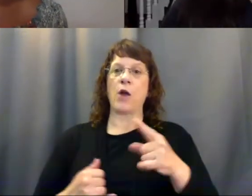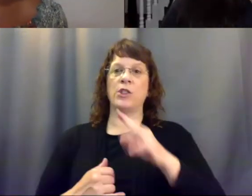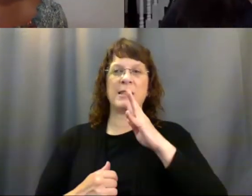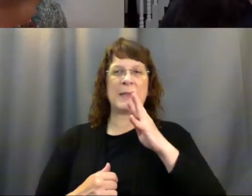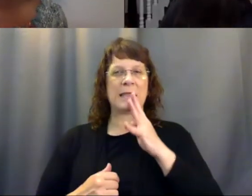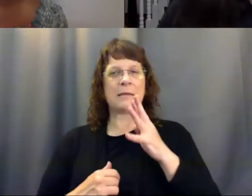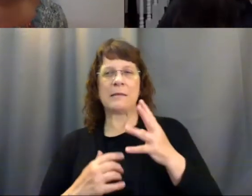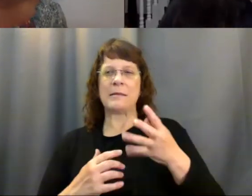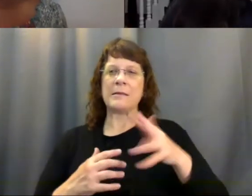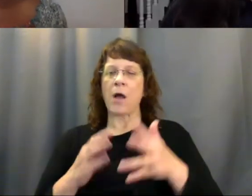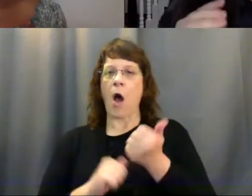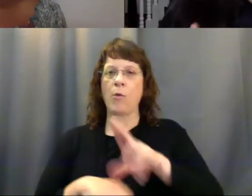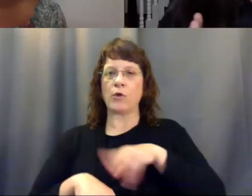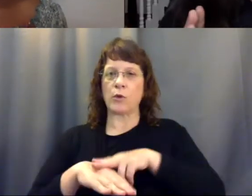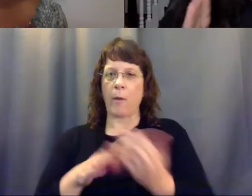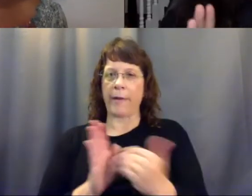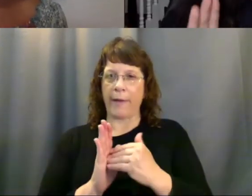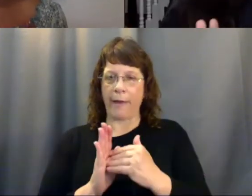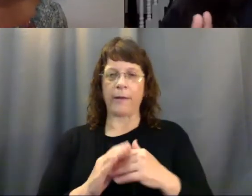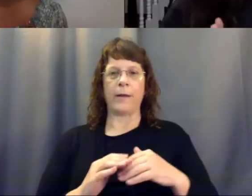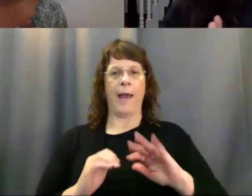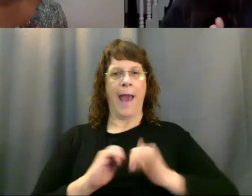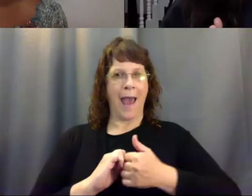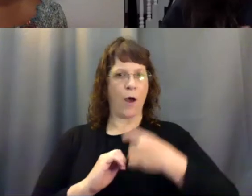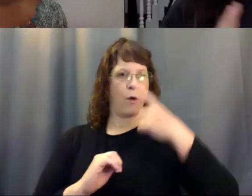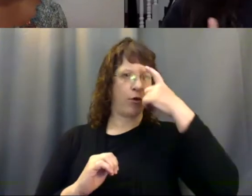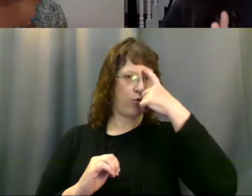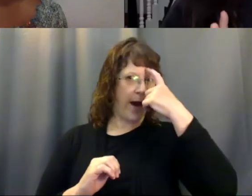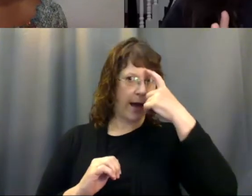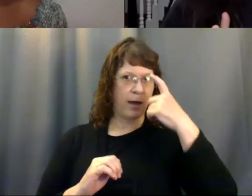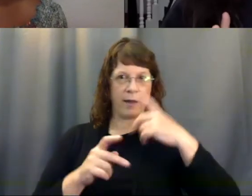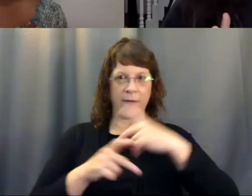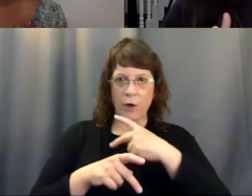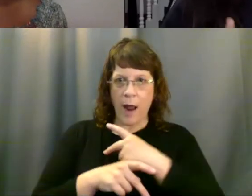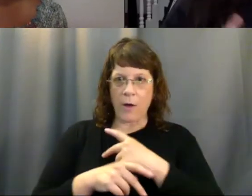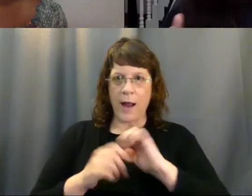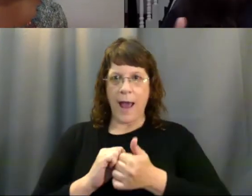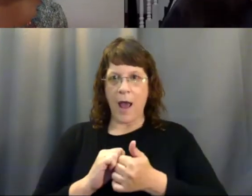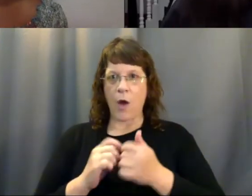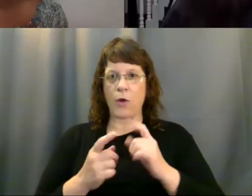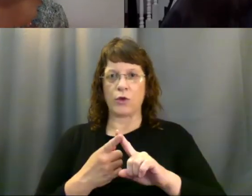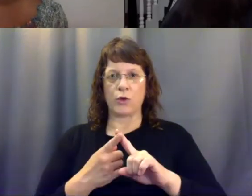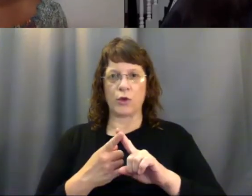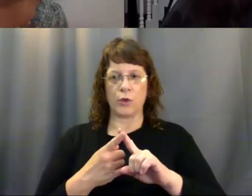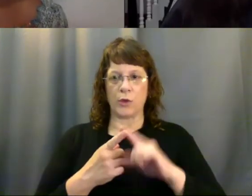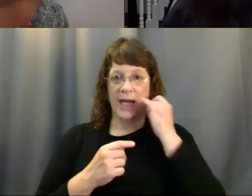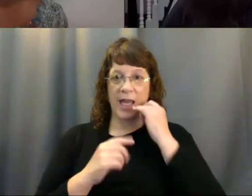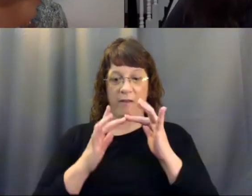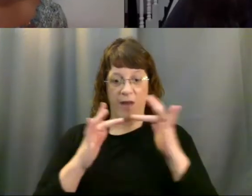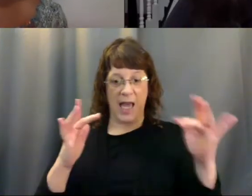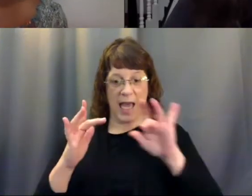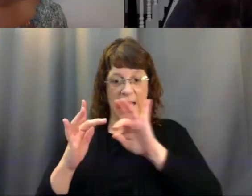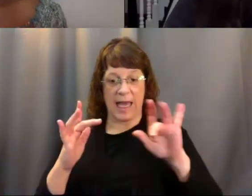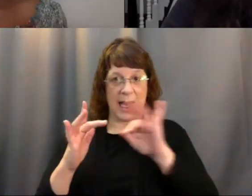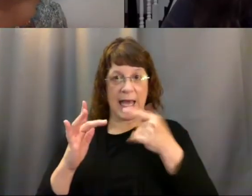almost regularly again. So how does your brain figure out how to like bridge the gap that's created by